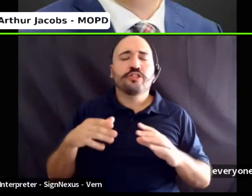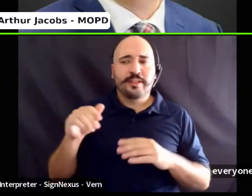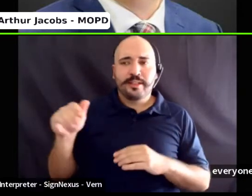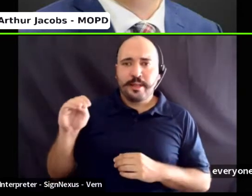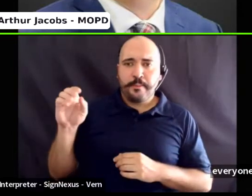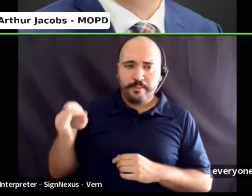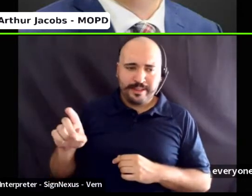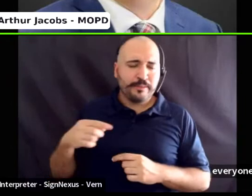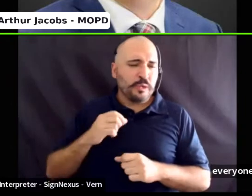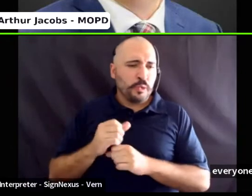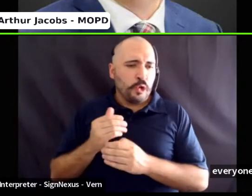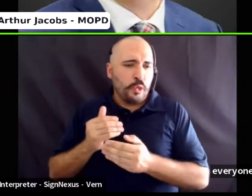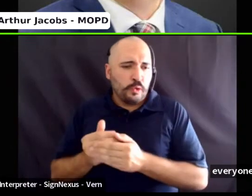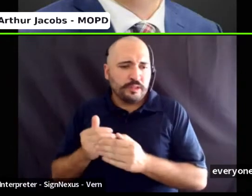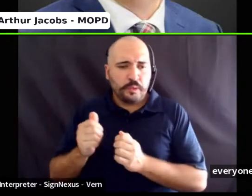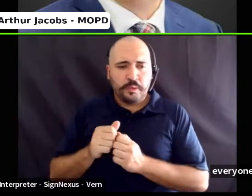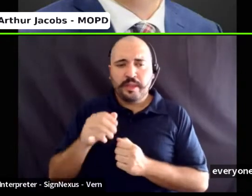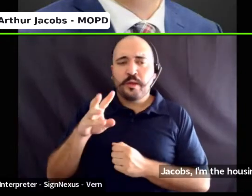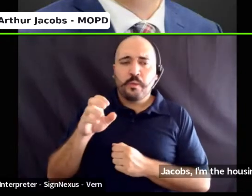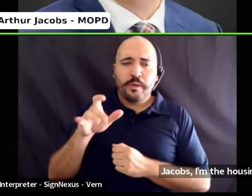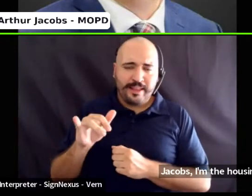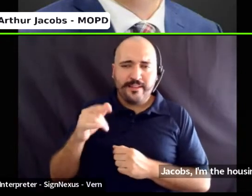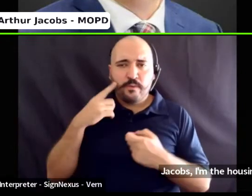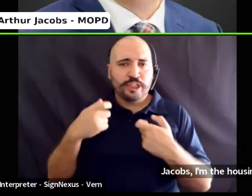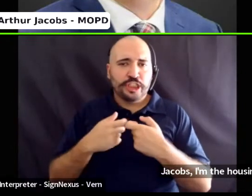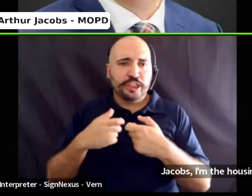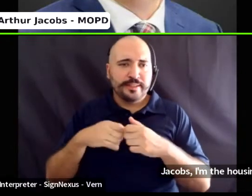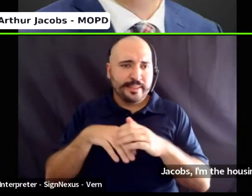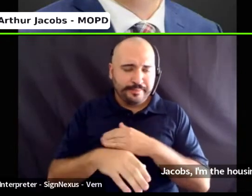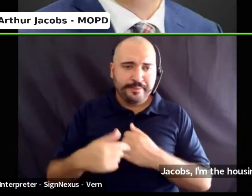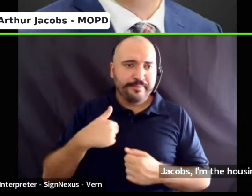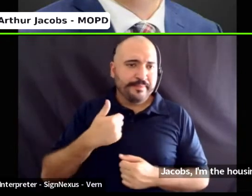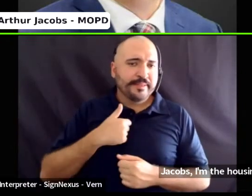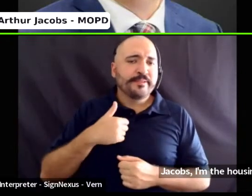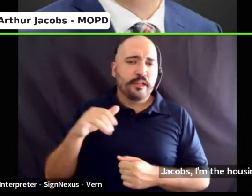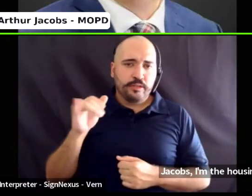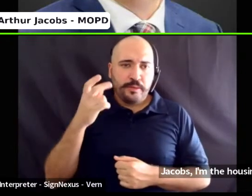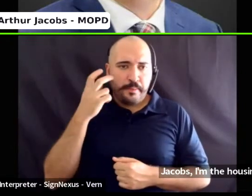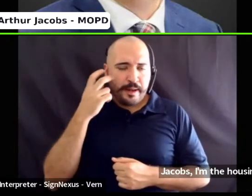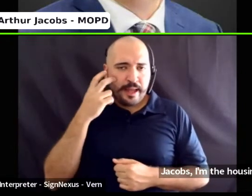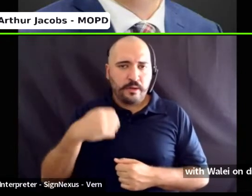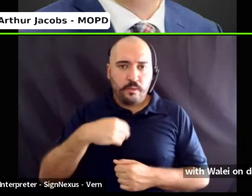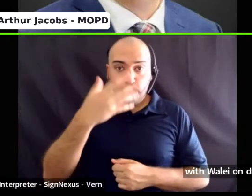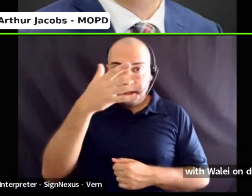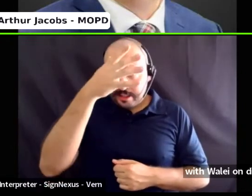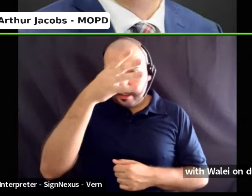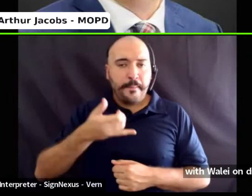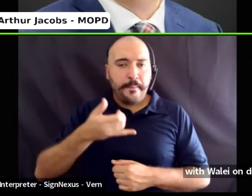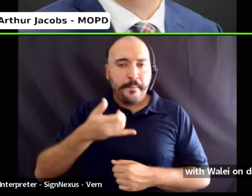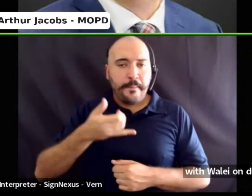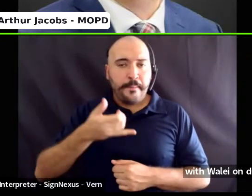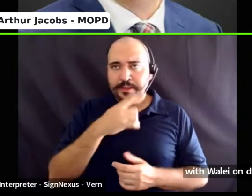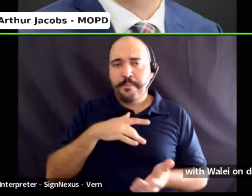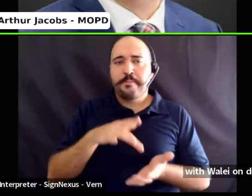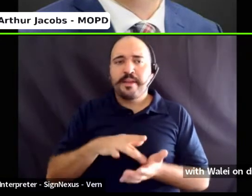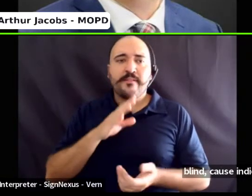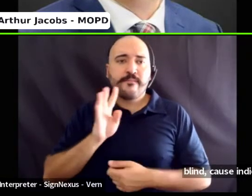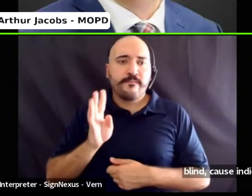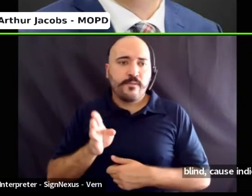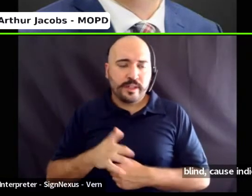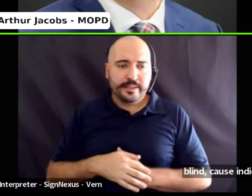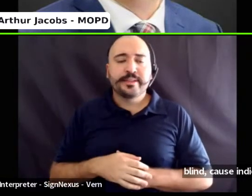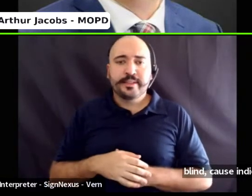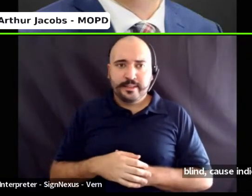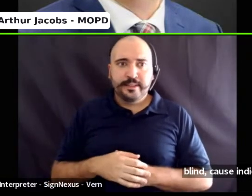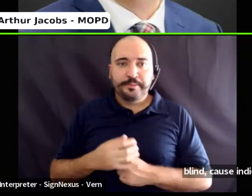Wale on digital accessibility. I also am blind, Caucasian male with blonde hair and blue eyes, and